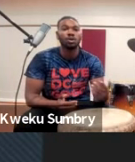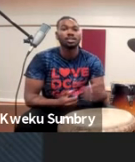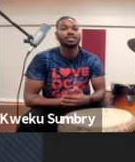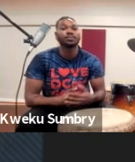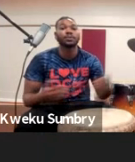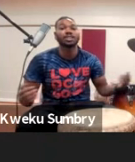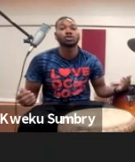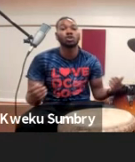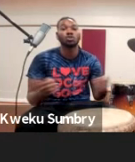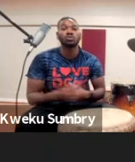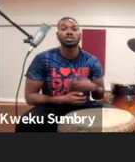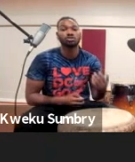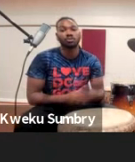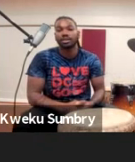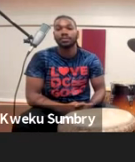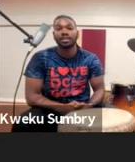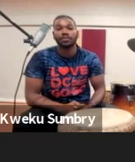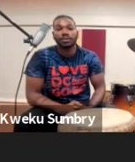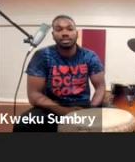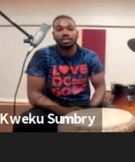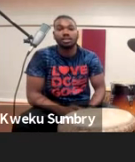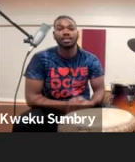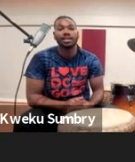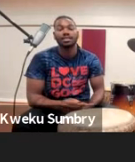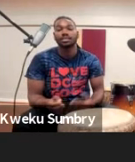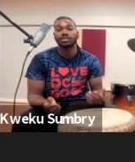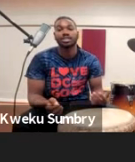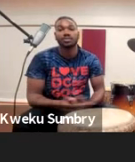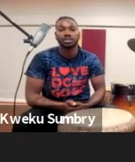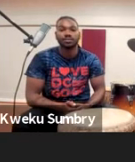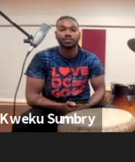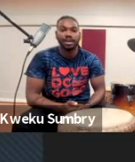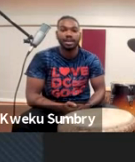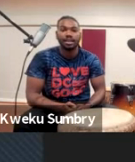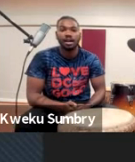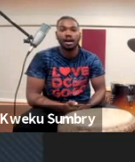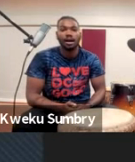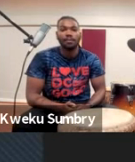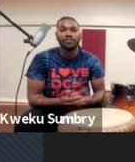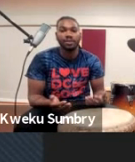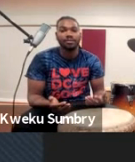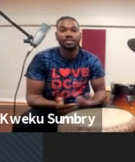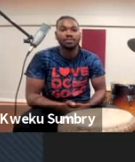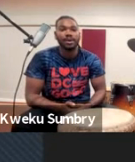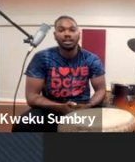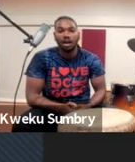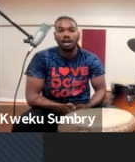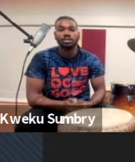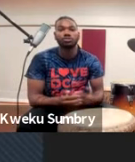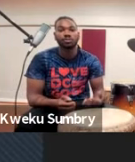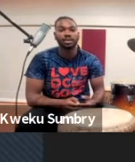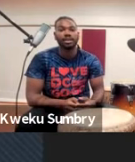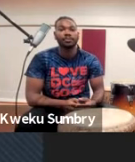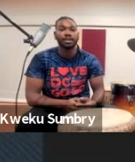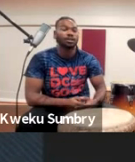spirit. So the same applies for go-go music. The drum set player and the percussionist are the engine and transmission of the band. If you've ever seen Backyard,